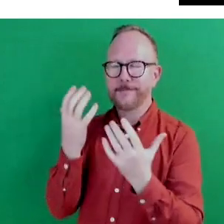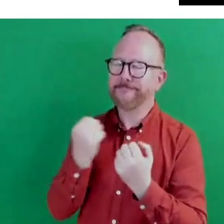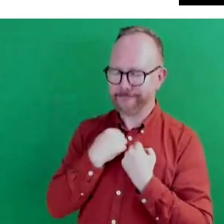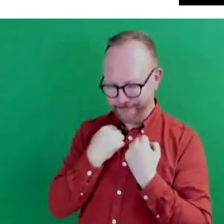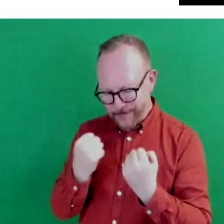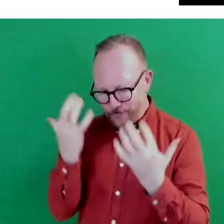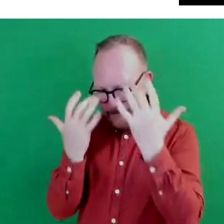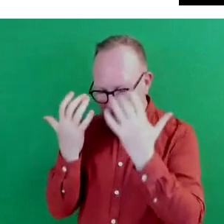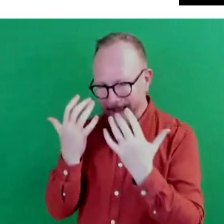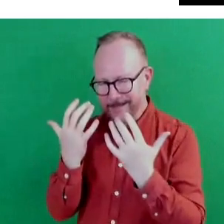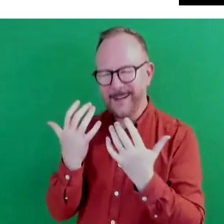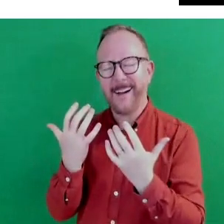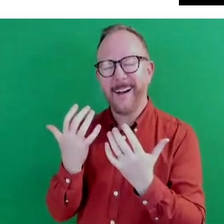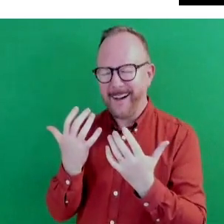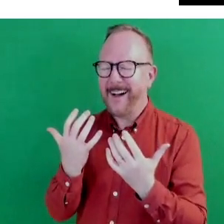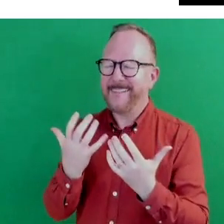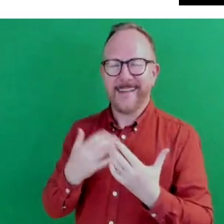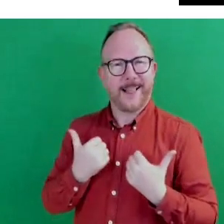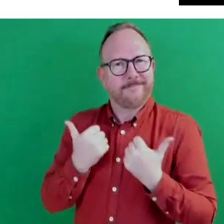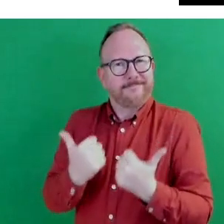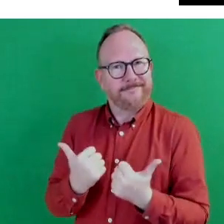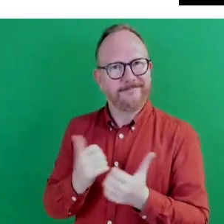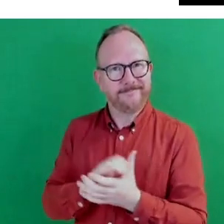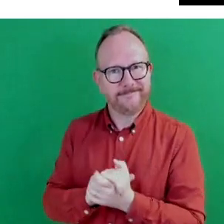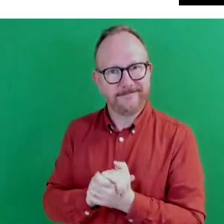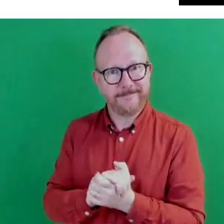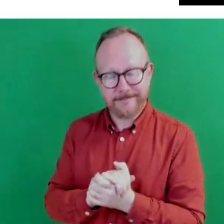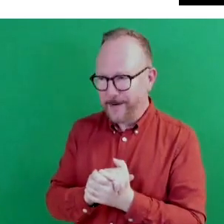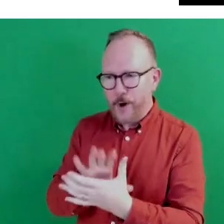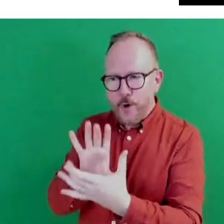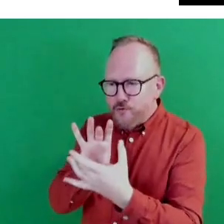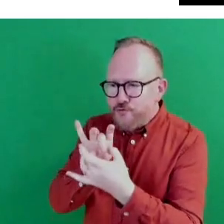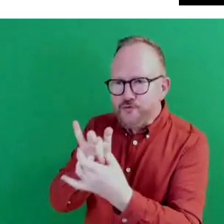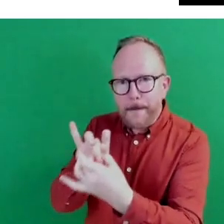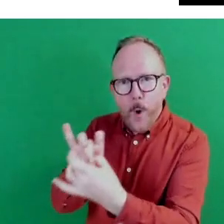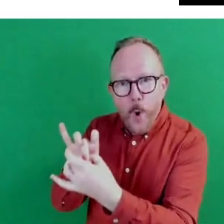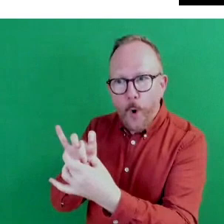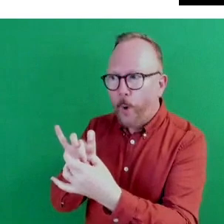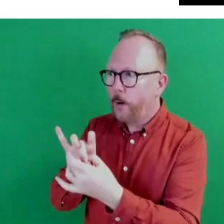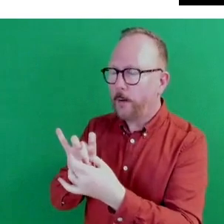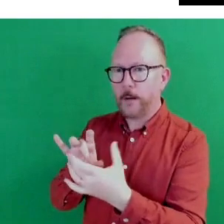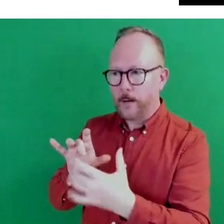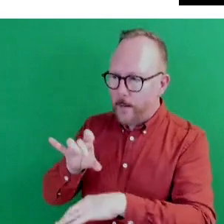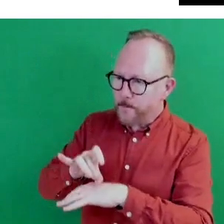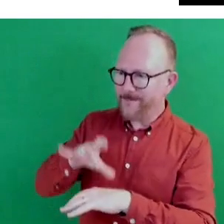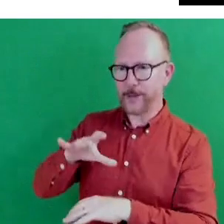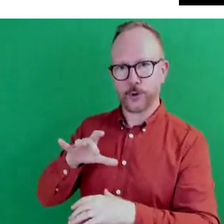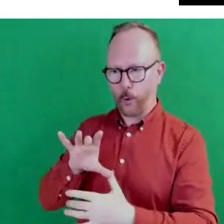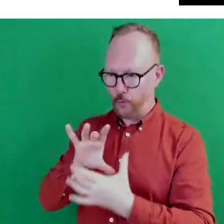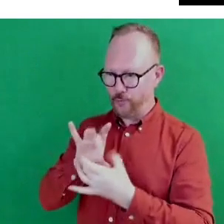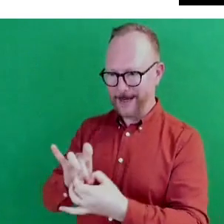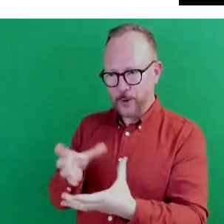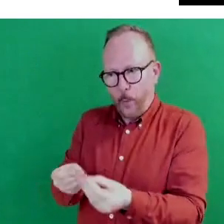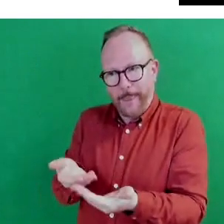And also just the rapport and the professional relationship that I can create with my young people. I am a